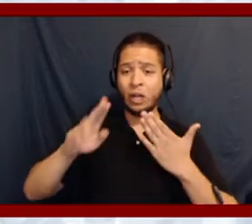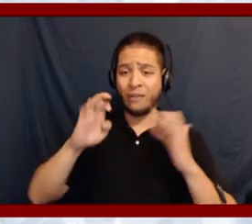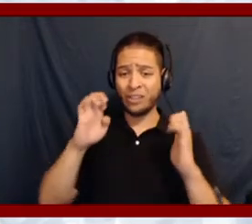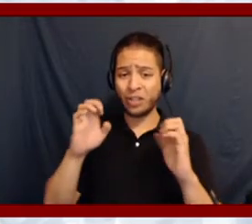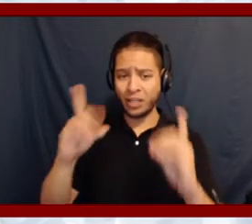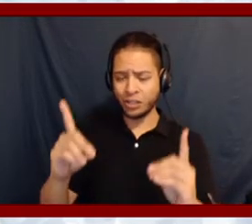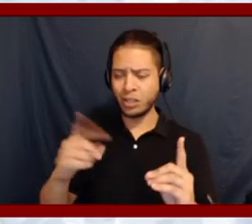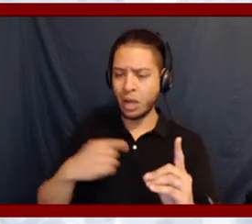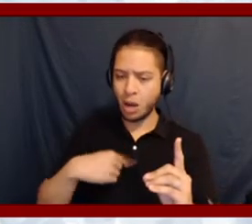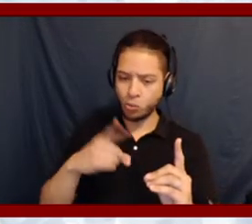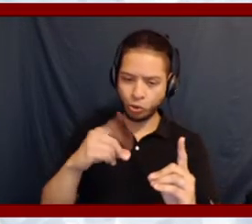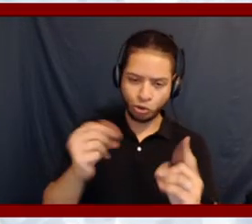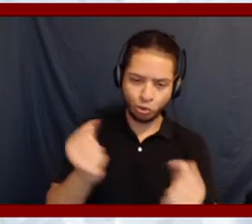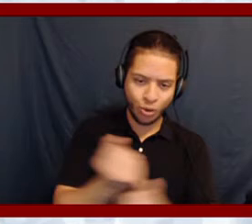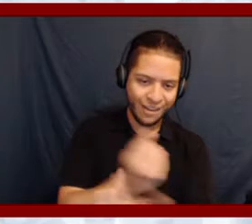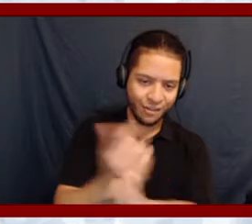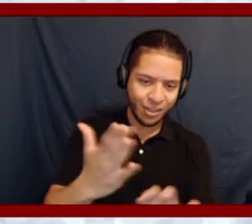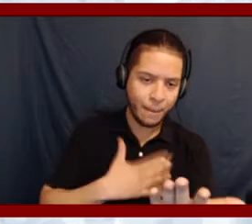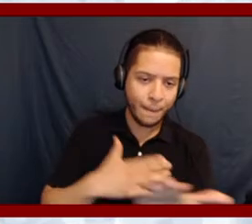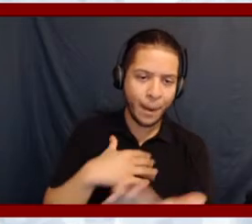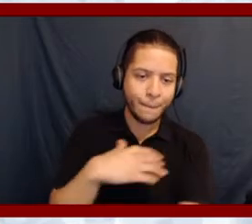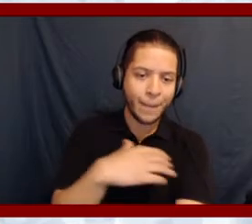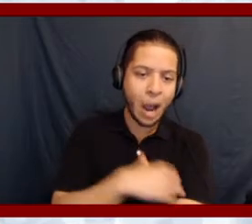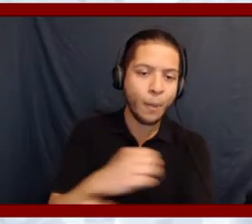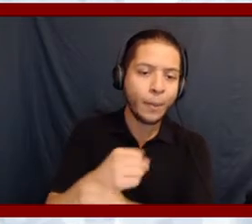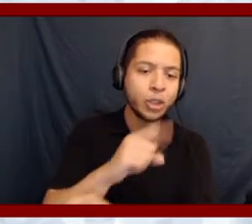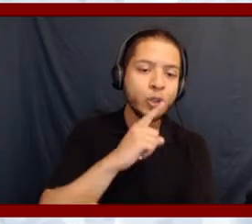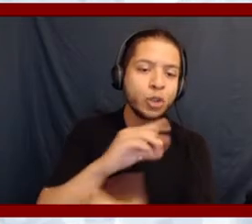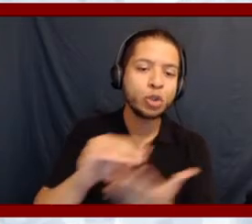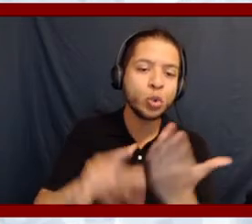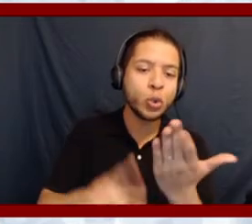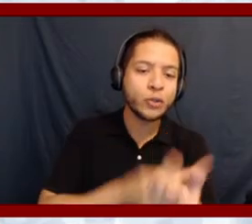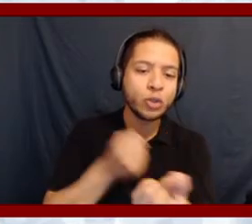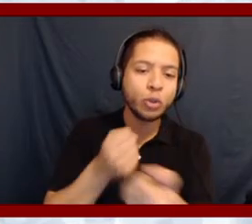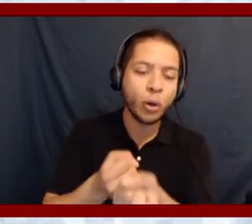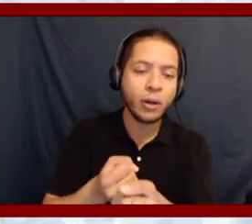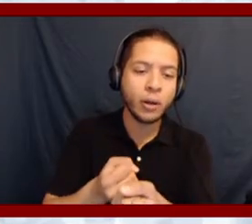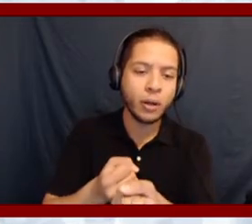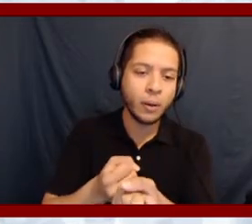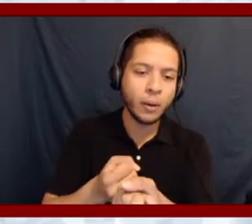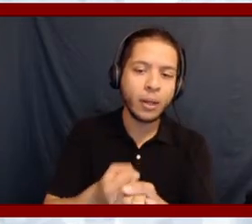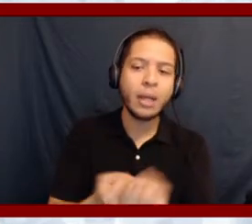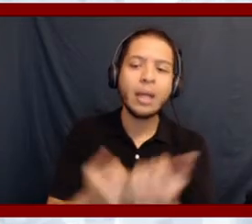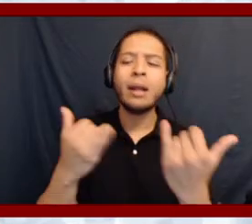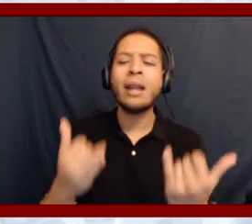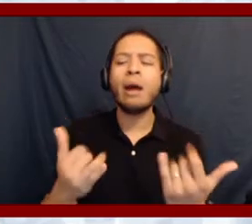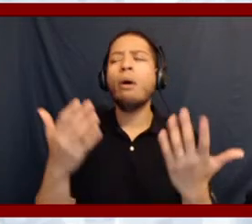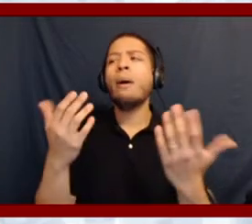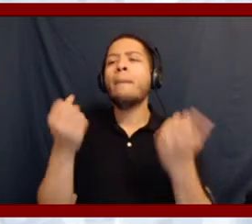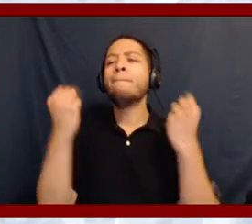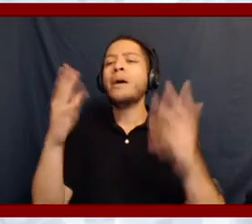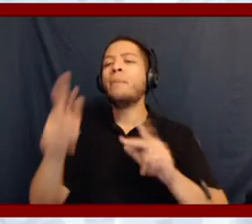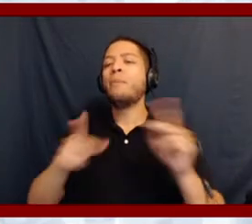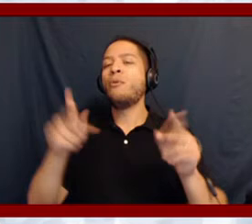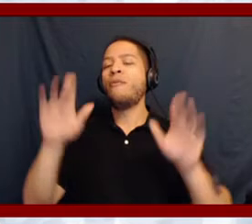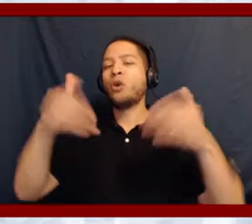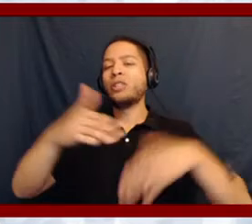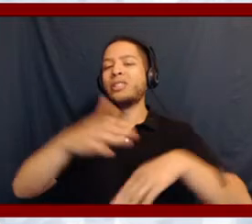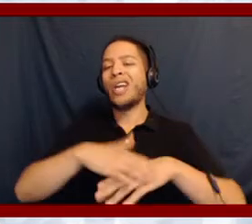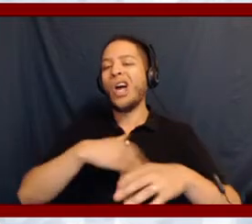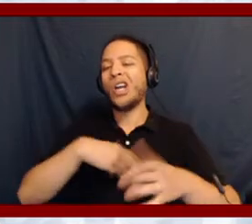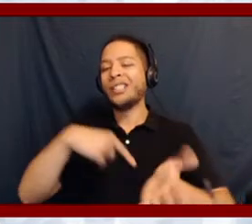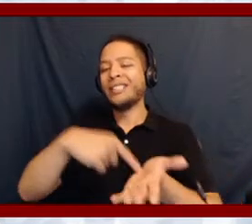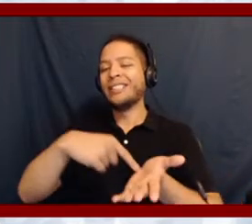support our students. And a lot of attention is given to broad debt relief. And while we're still having conversations